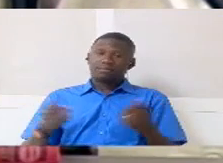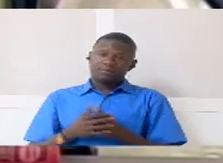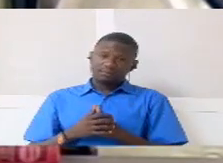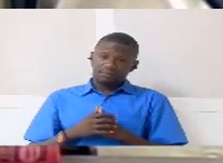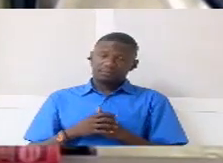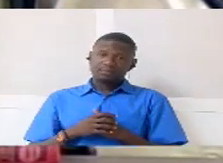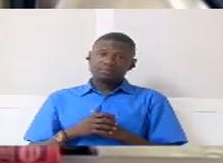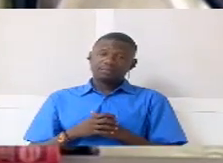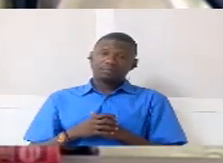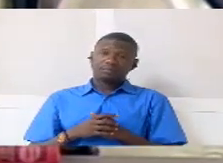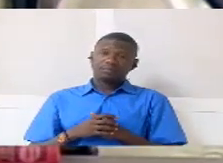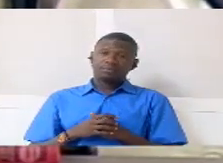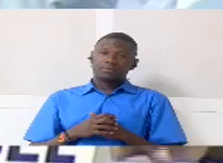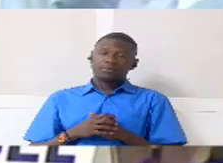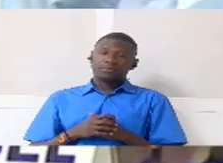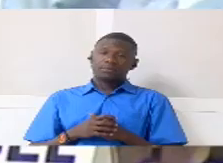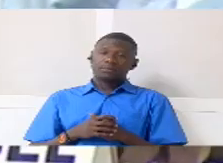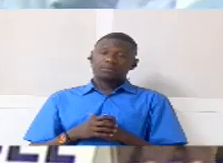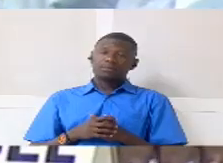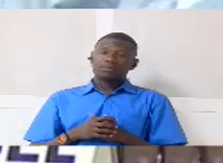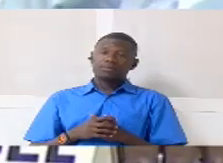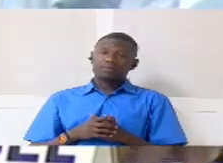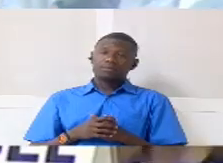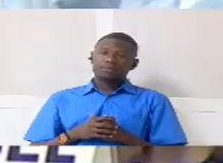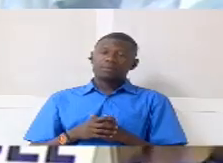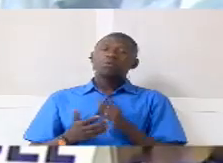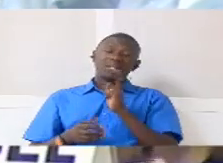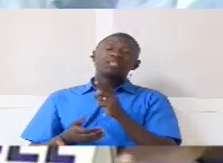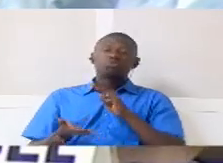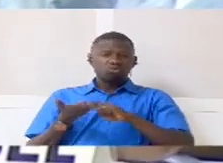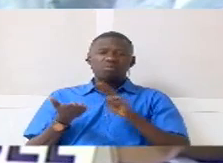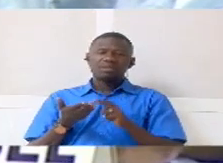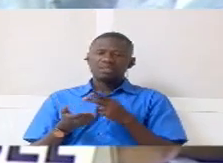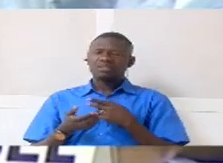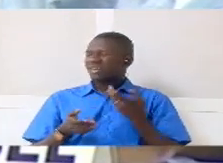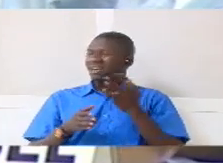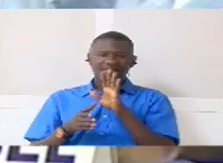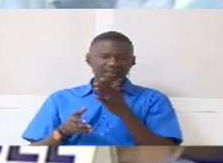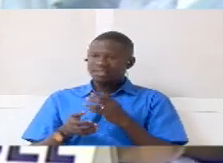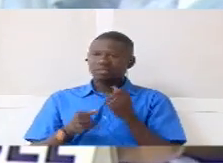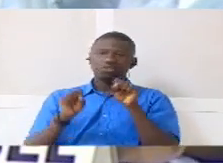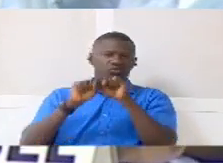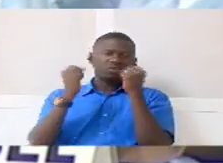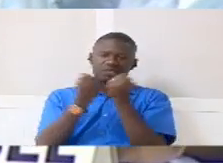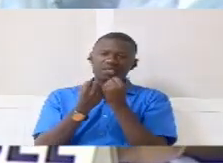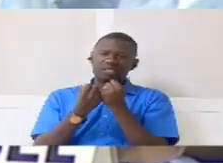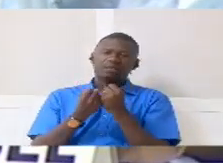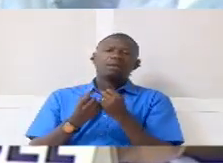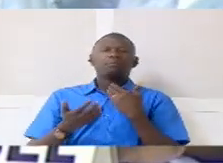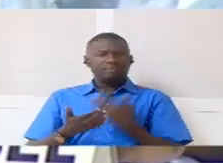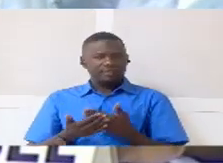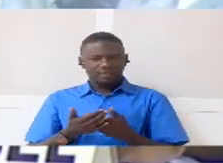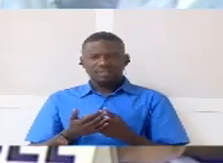But that is normal in every society. But can you explain to us how the